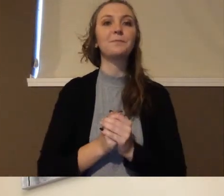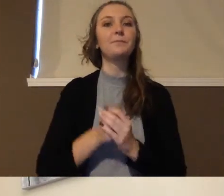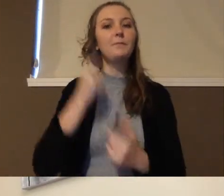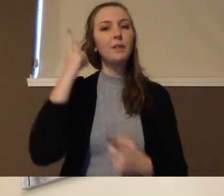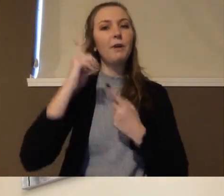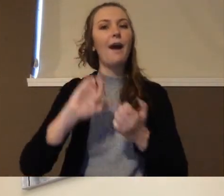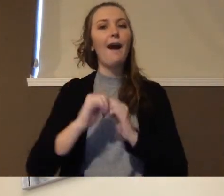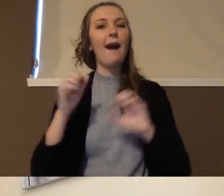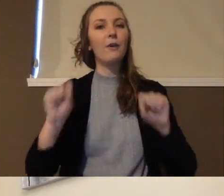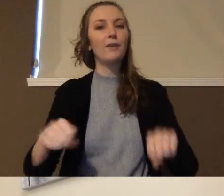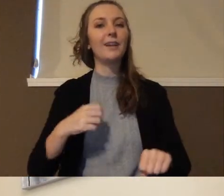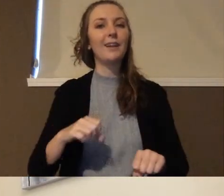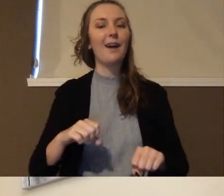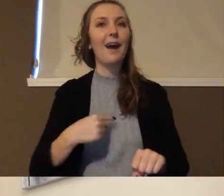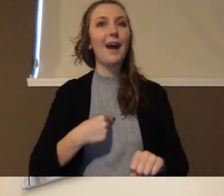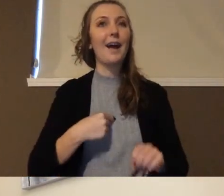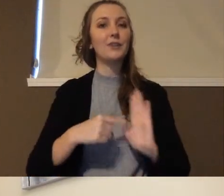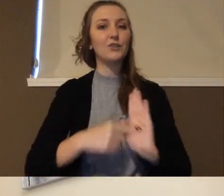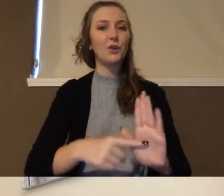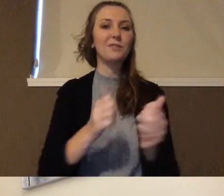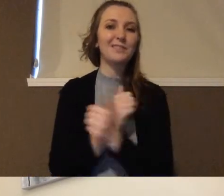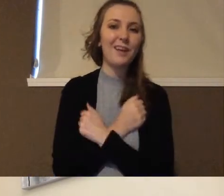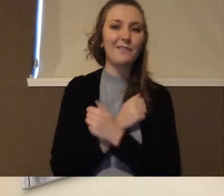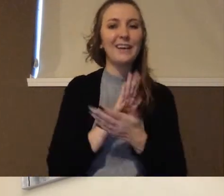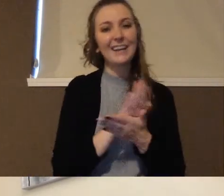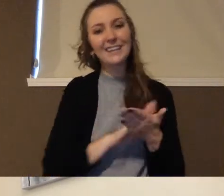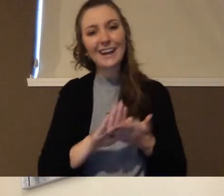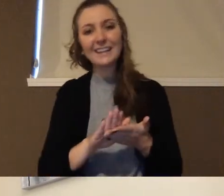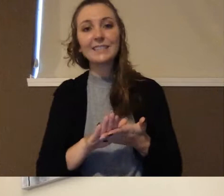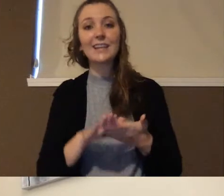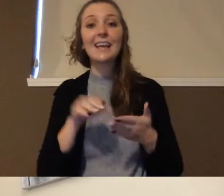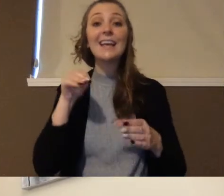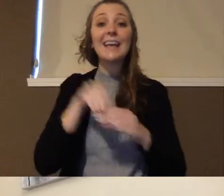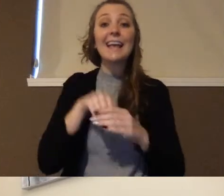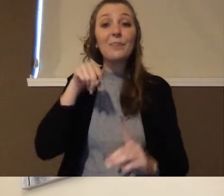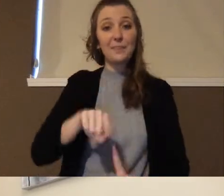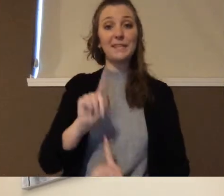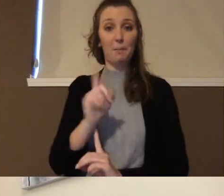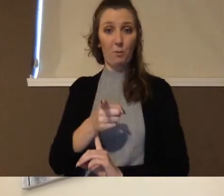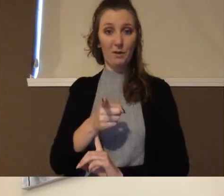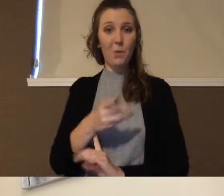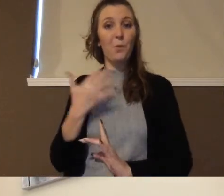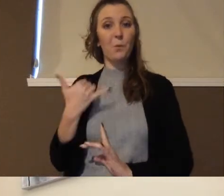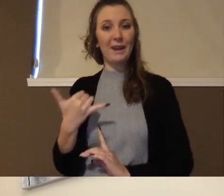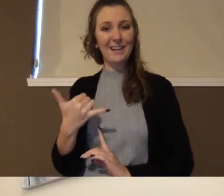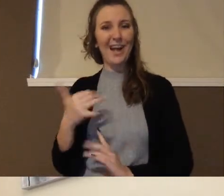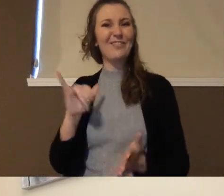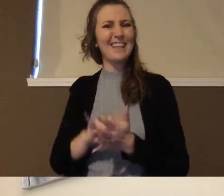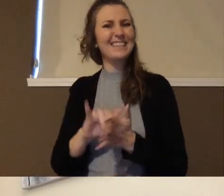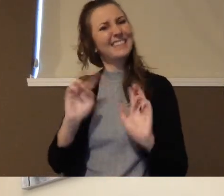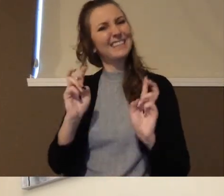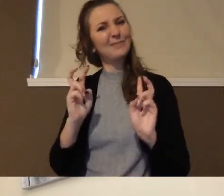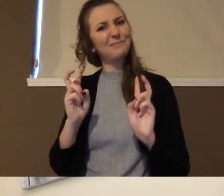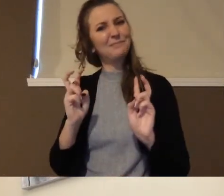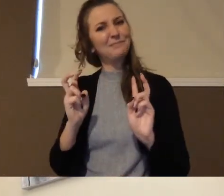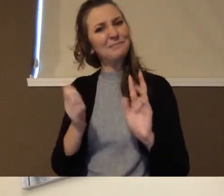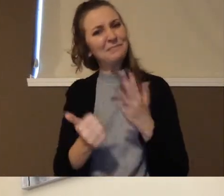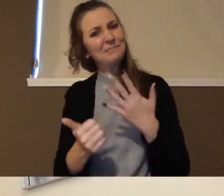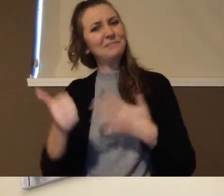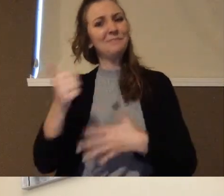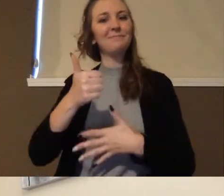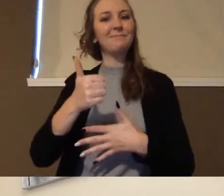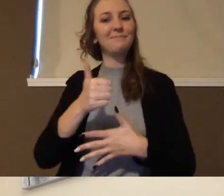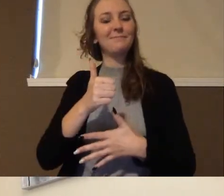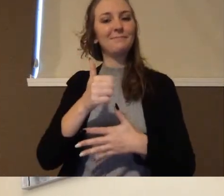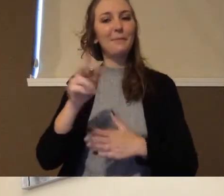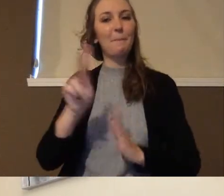moment? What is the best way to be loving and kind right now? That's kind of a guiding principle, that if we're a little confused about how to behave,